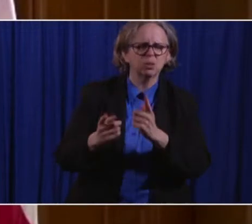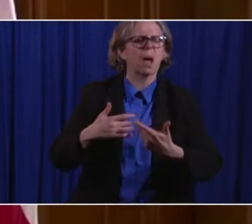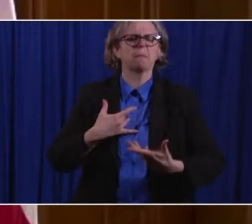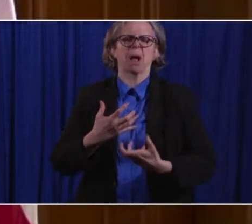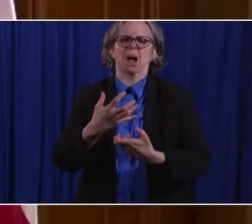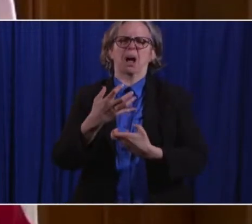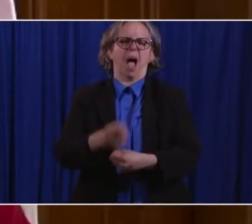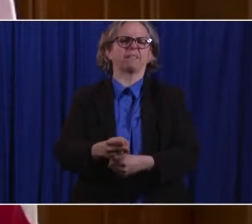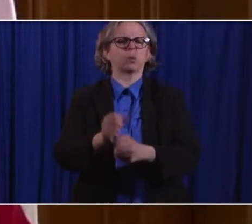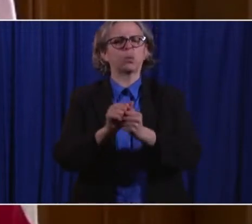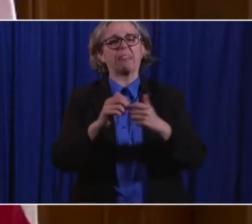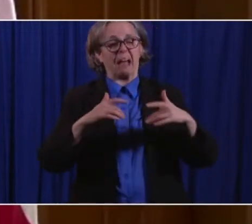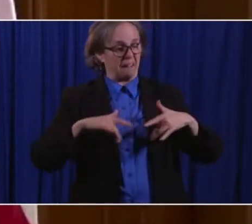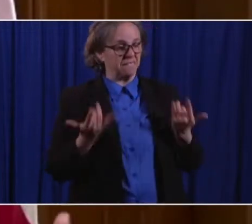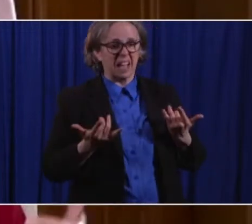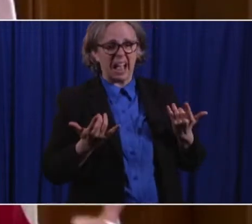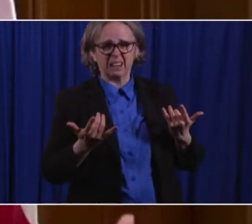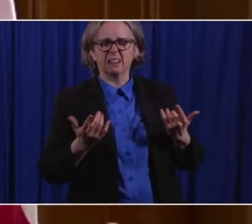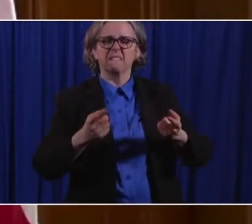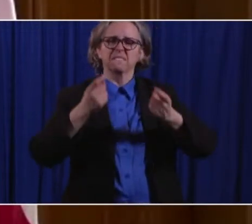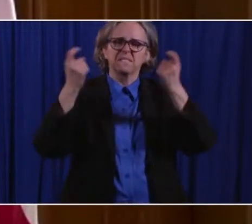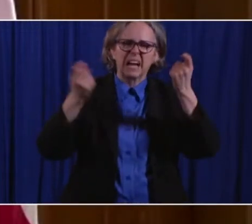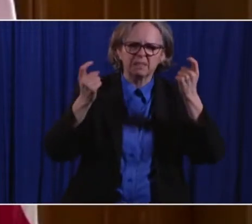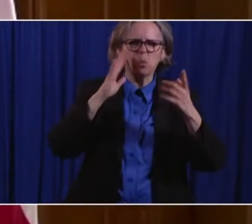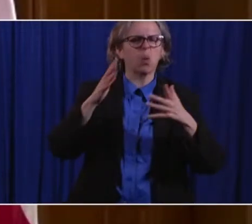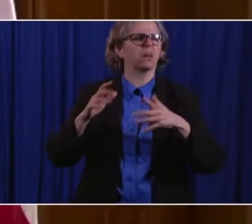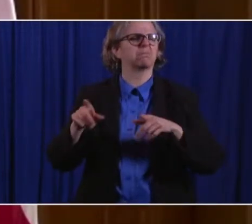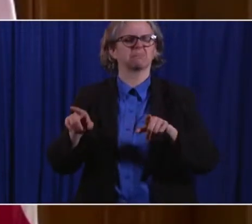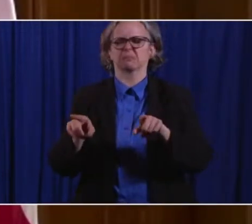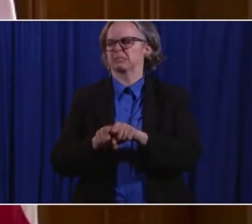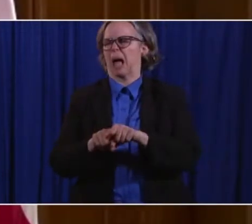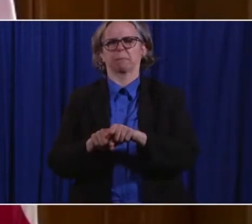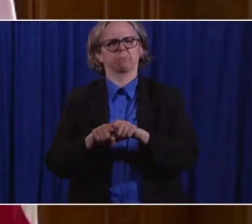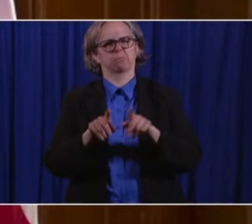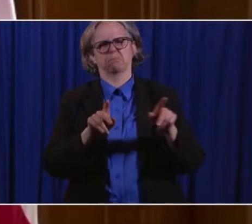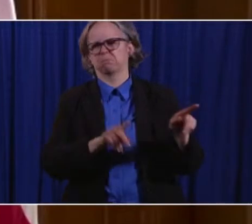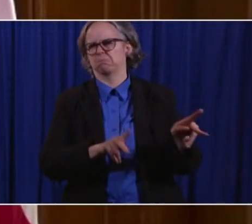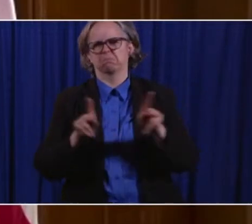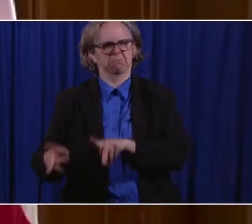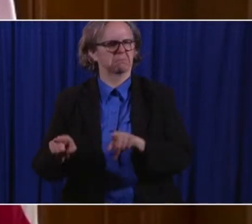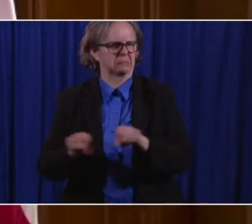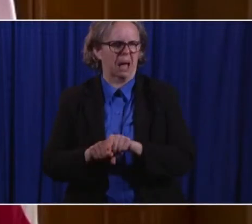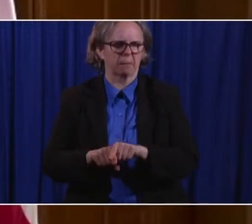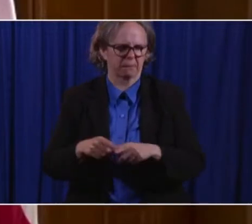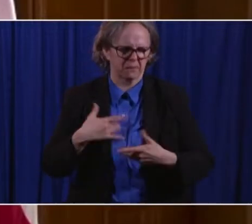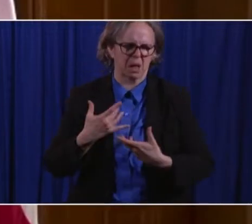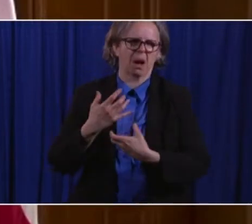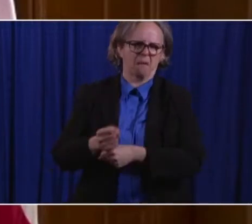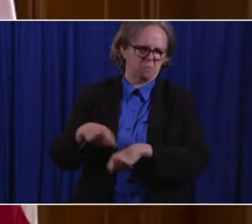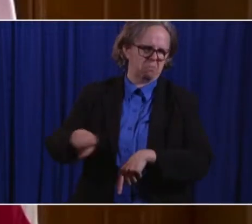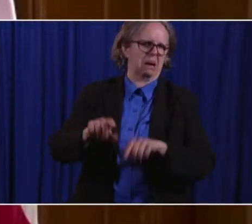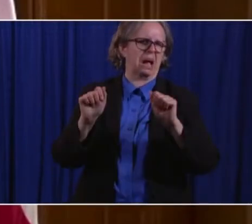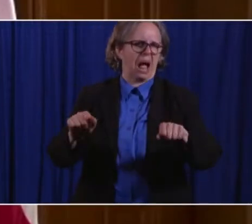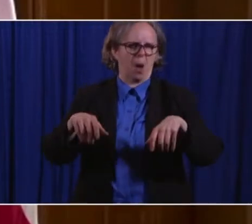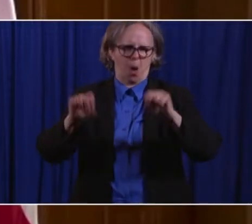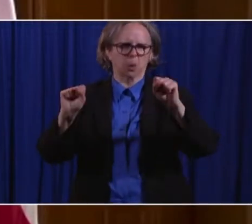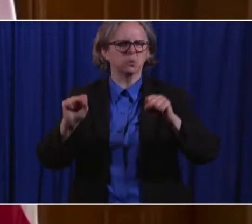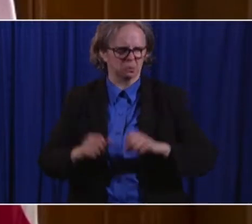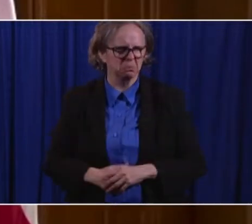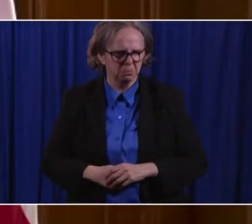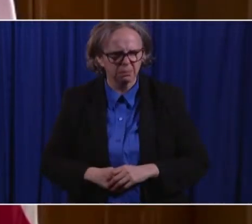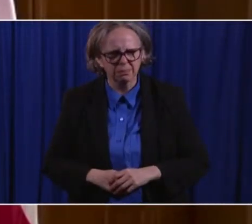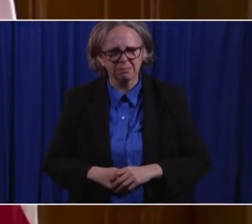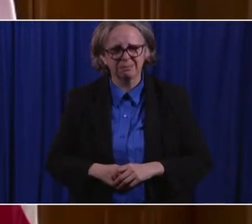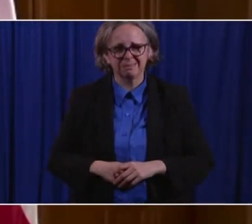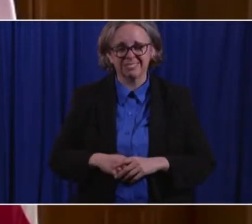be able to do this as long as we have to do it. We would love to be in summer and not have to do this anymore.